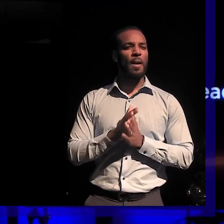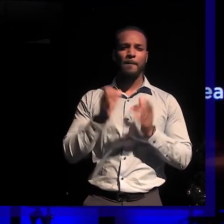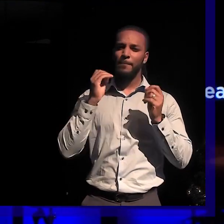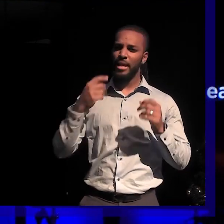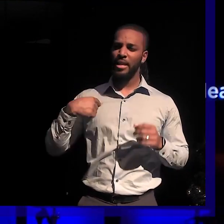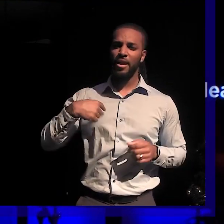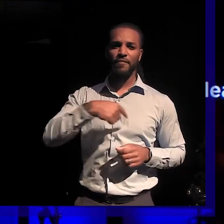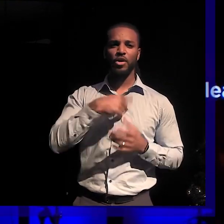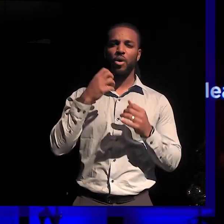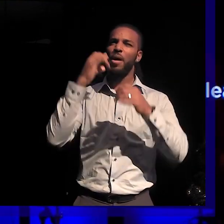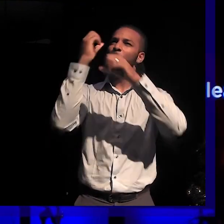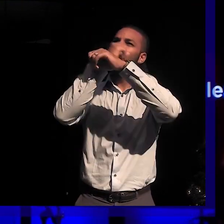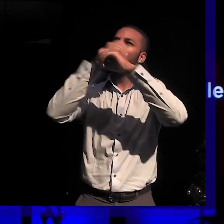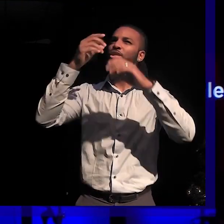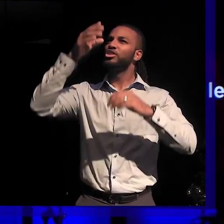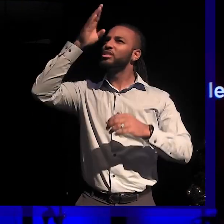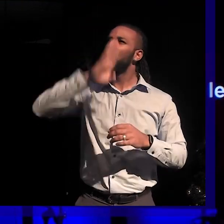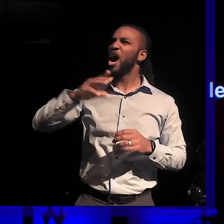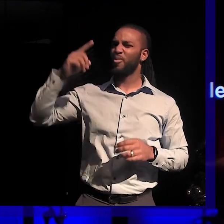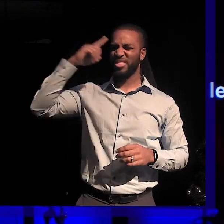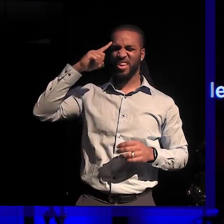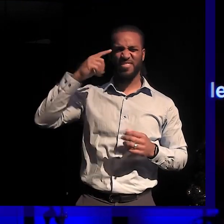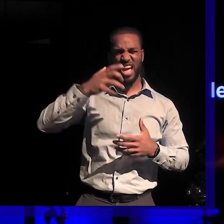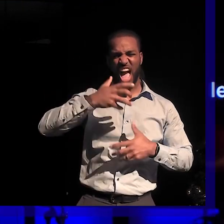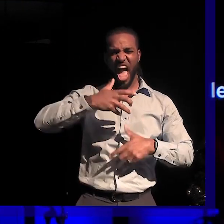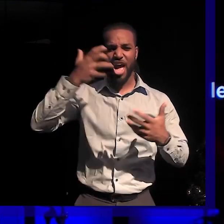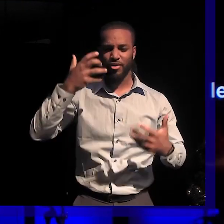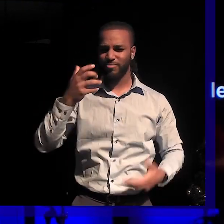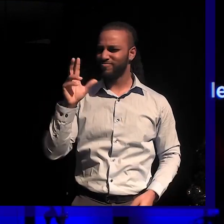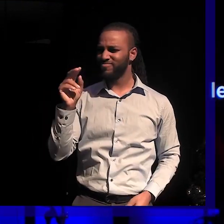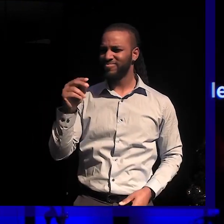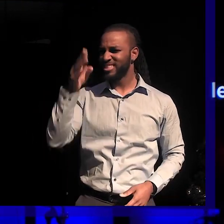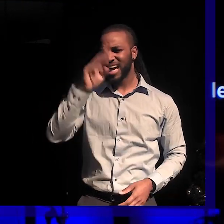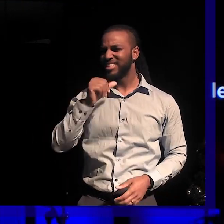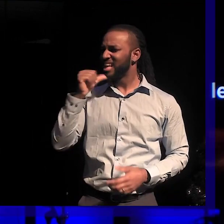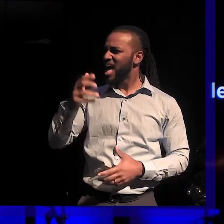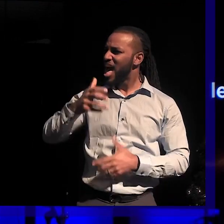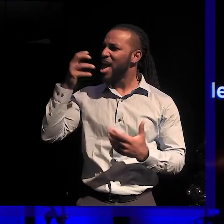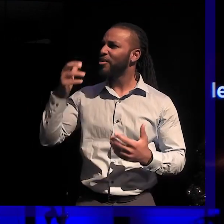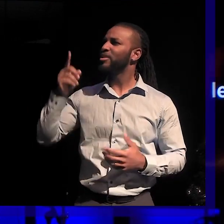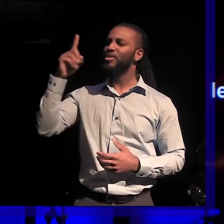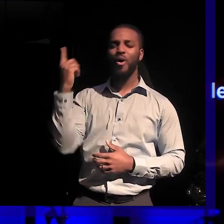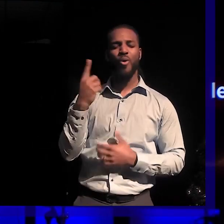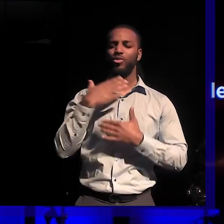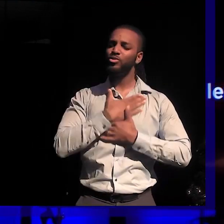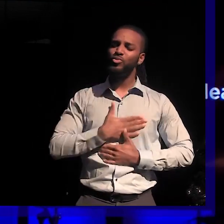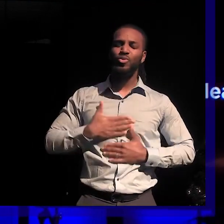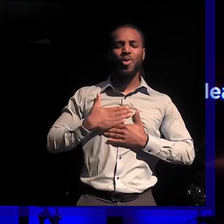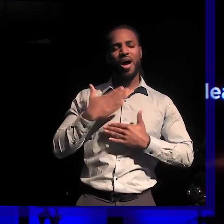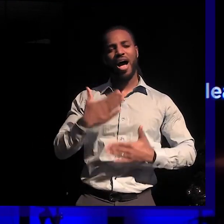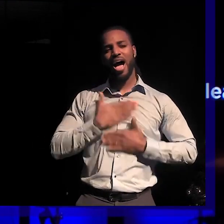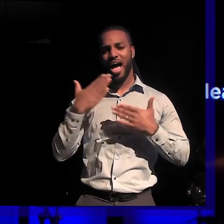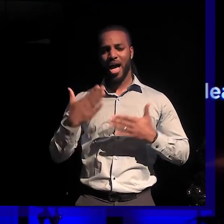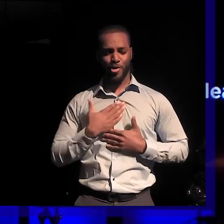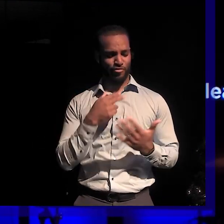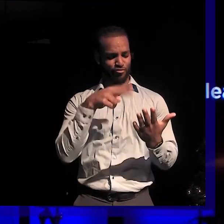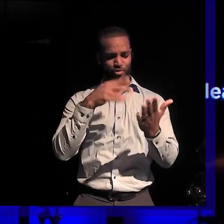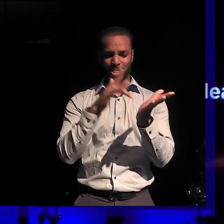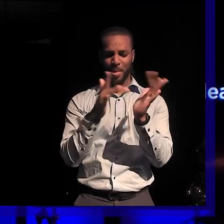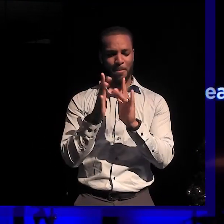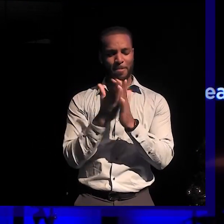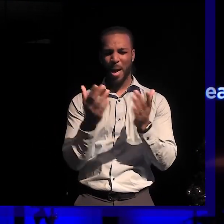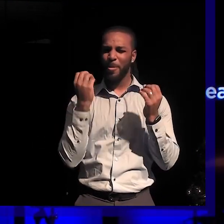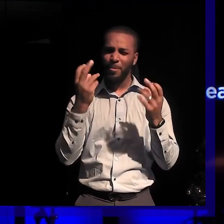Many of us, when we picture God, we think of an angry God. He's not. He cannot not do joy. Joy is all over Scripture. Just one of